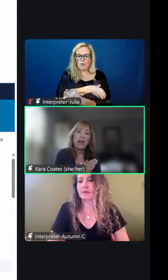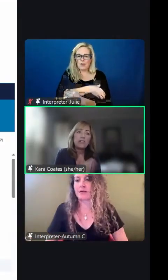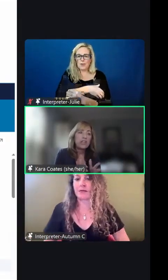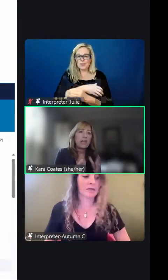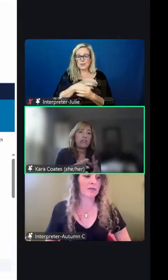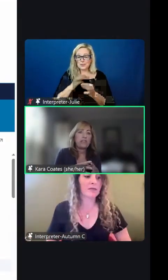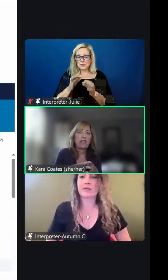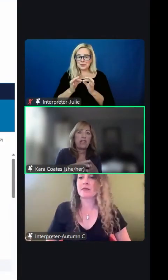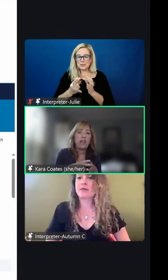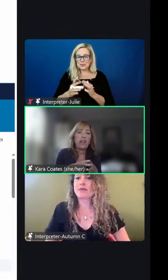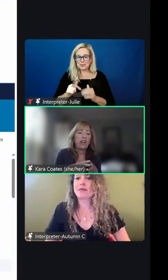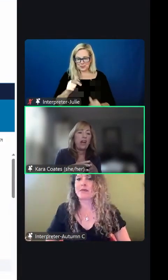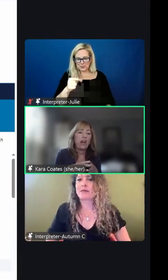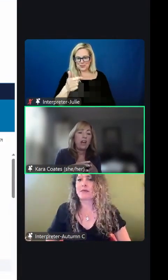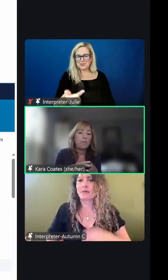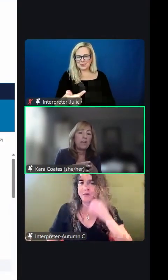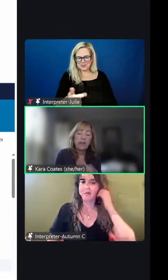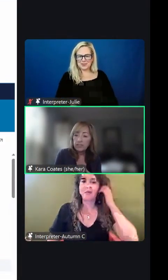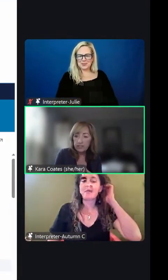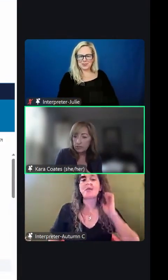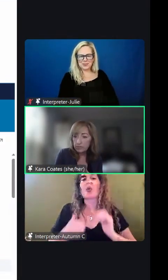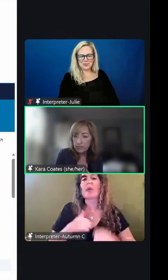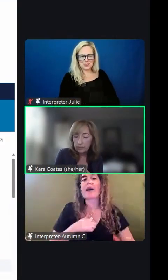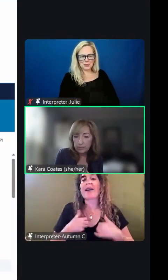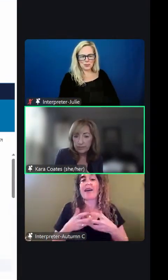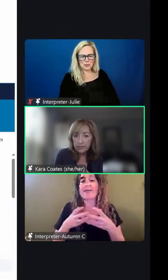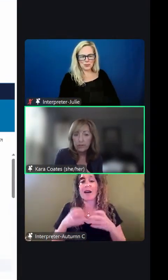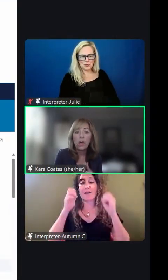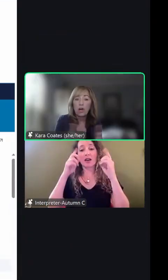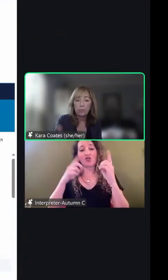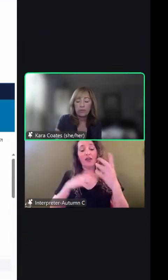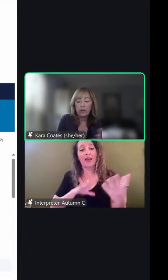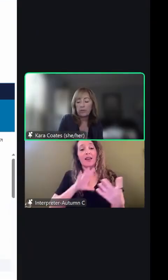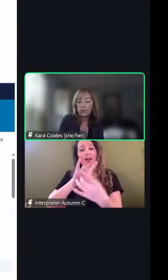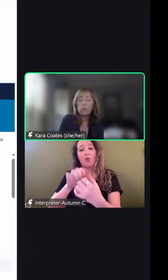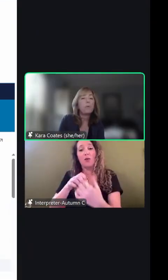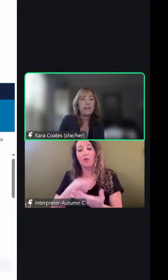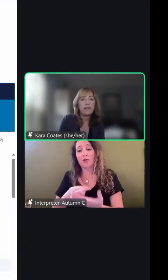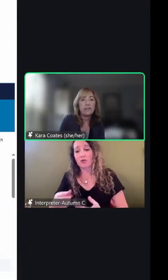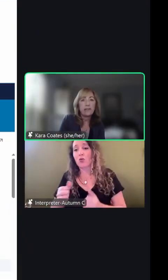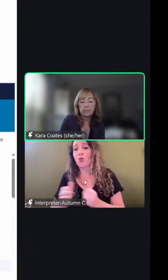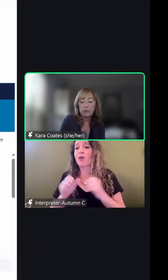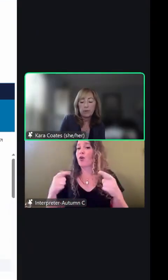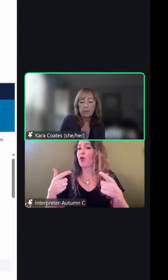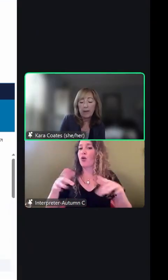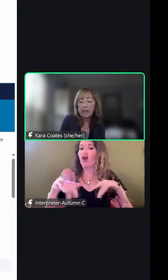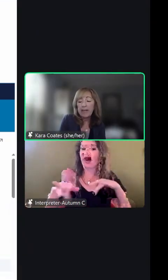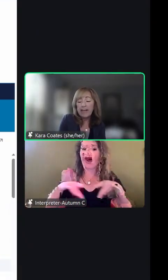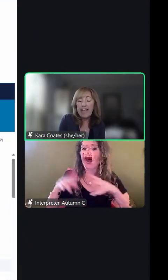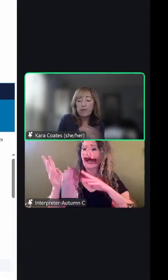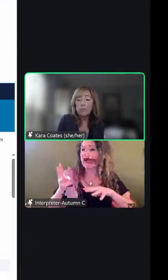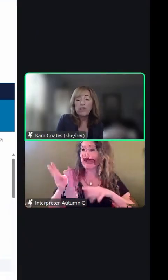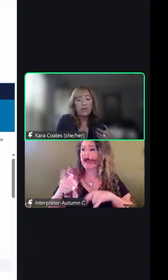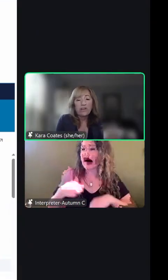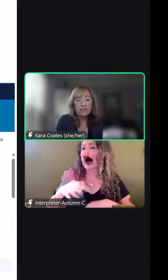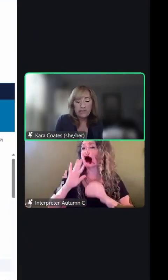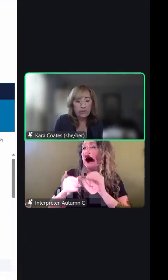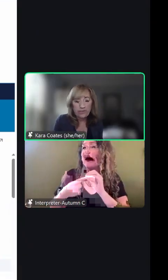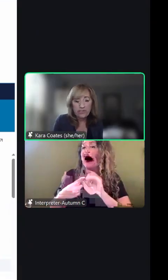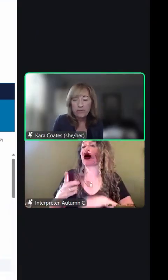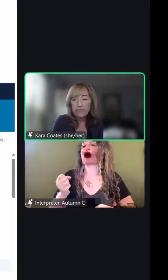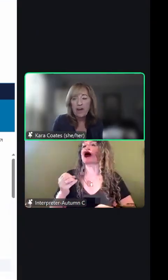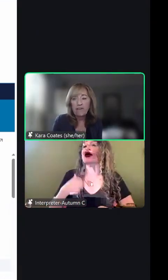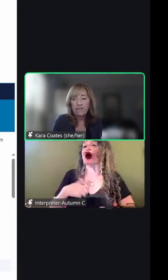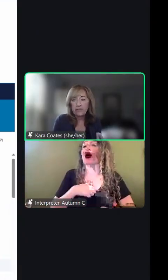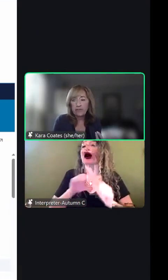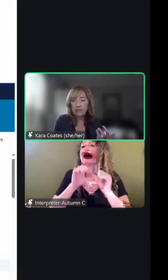of our education and connections to resources, along with all the recordings that I spoke about. And we are